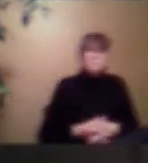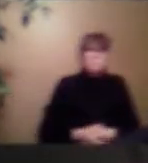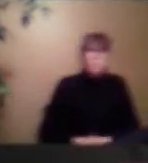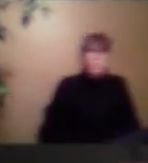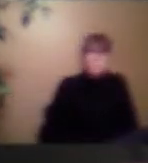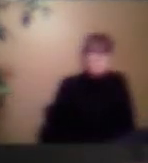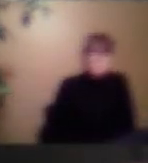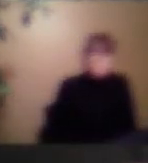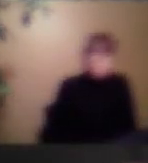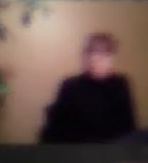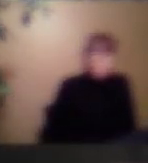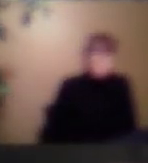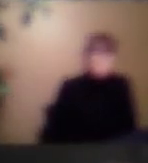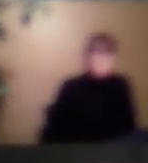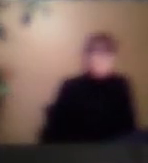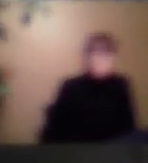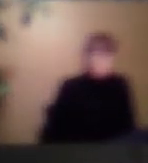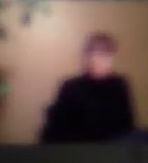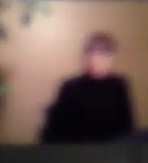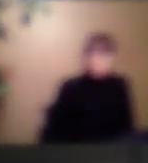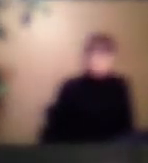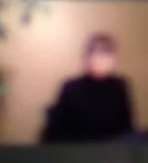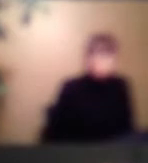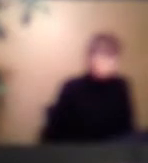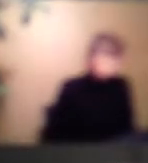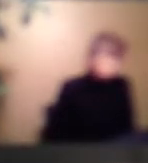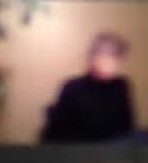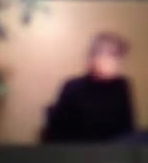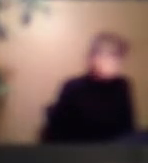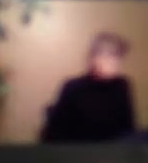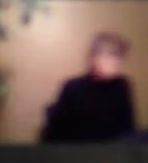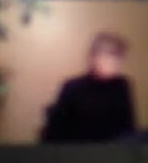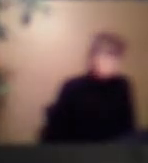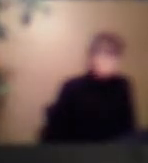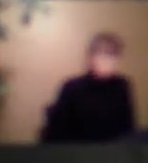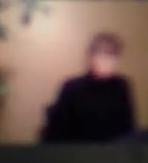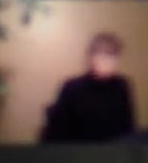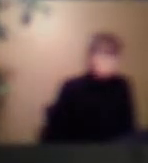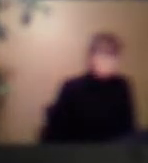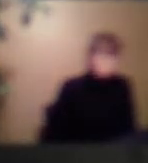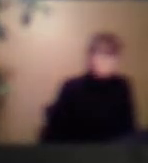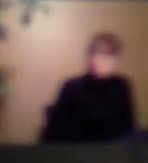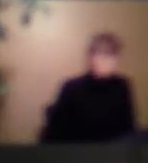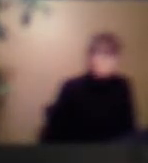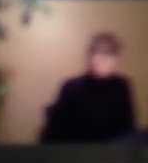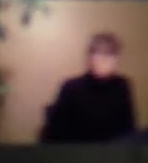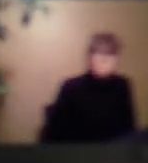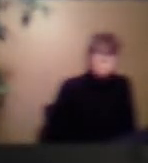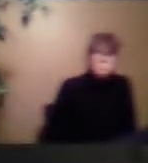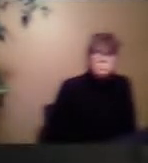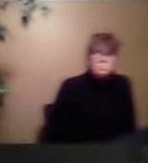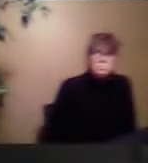Every month we get this. And so I know that doesn't, I'm not going to go back and forth. I know it